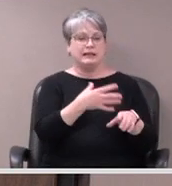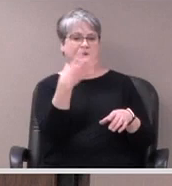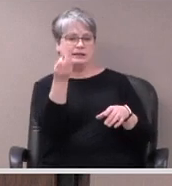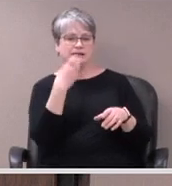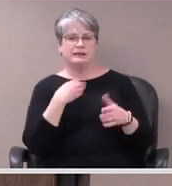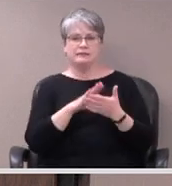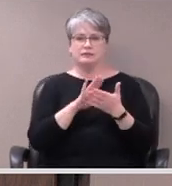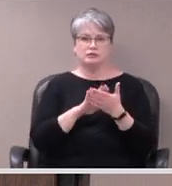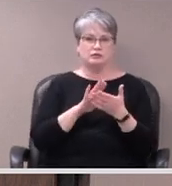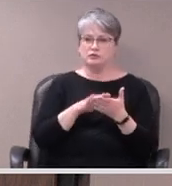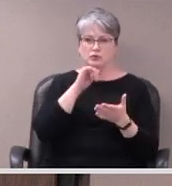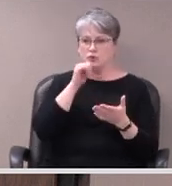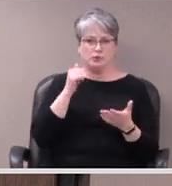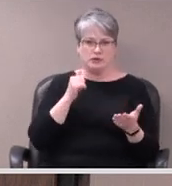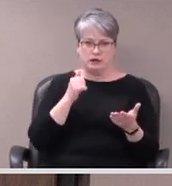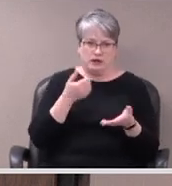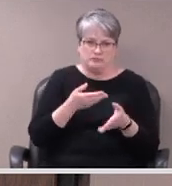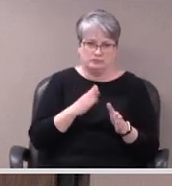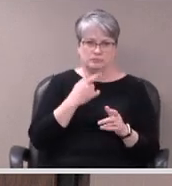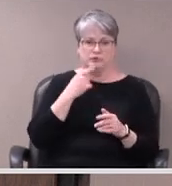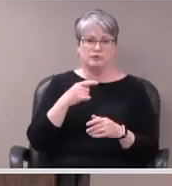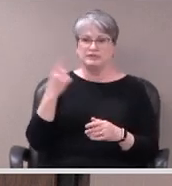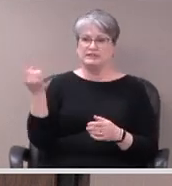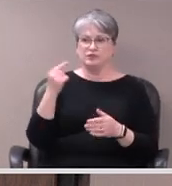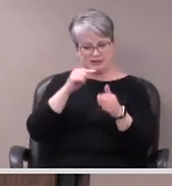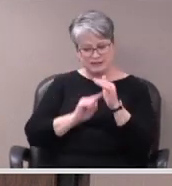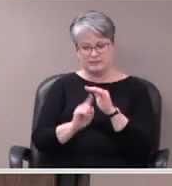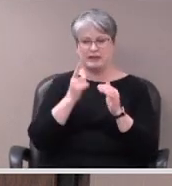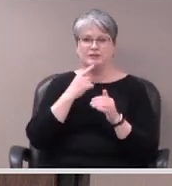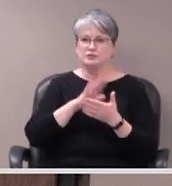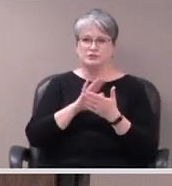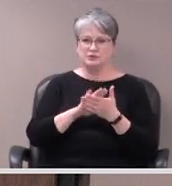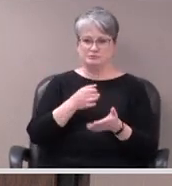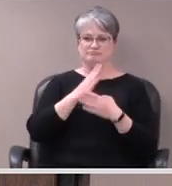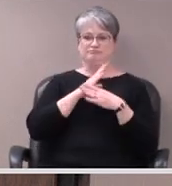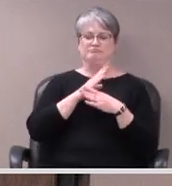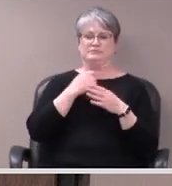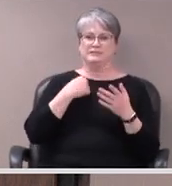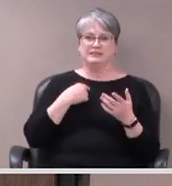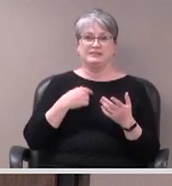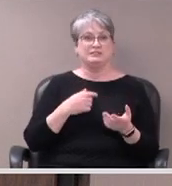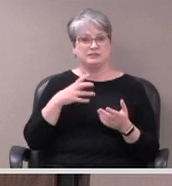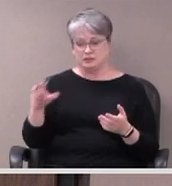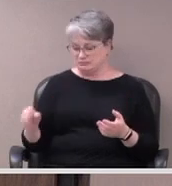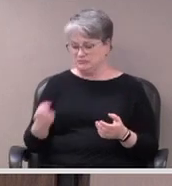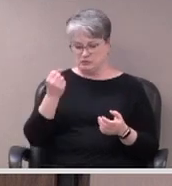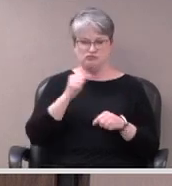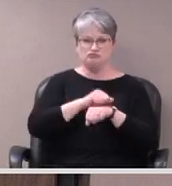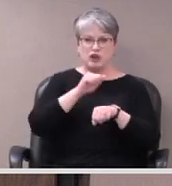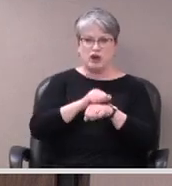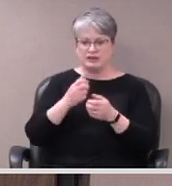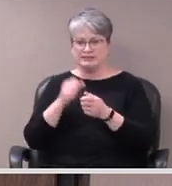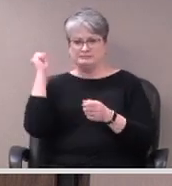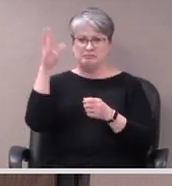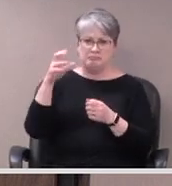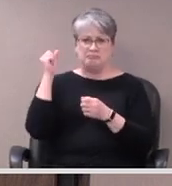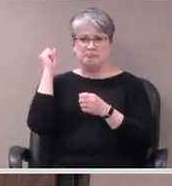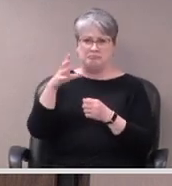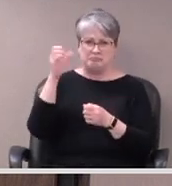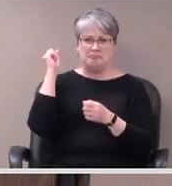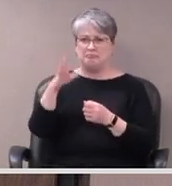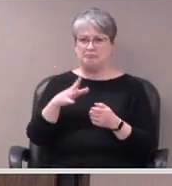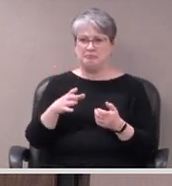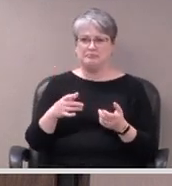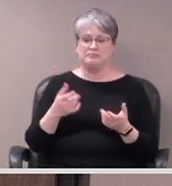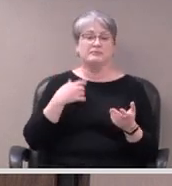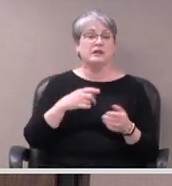and then couldn't get back into the school and was upset. So he picked up some rocks and started throwing the rocks at the door. A